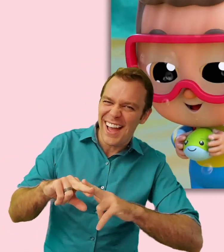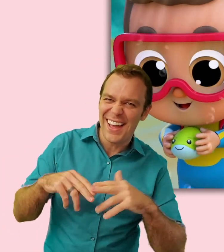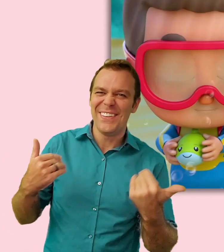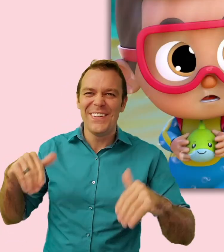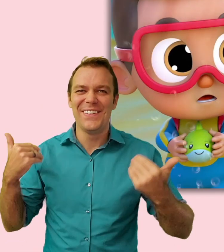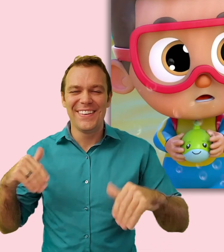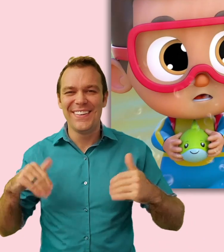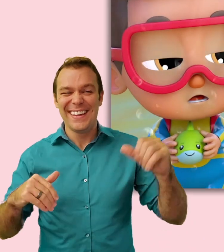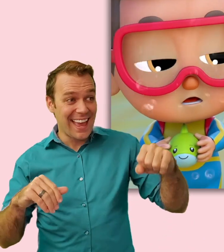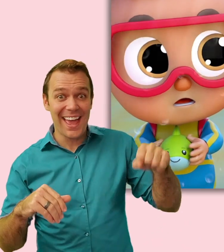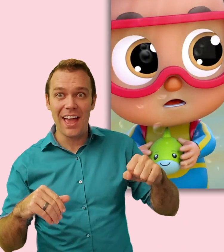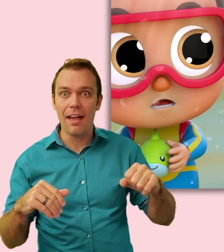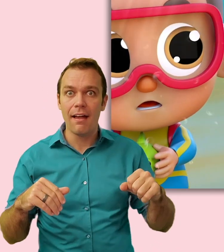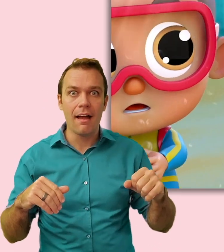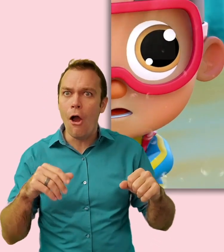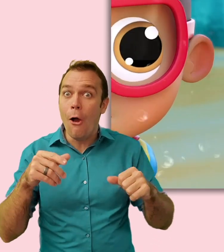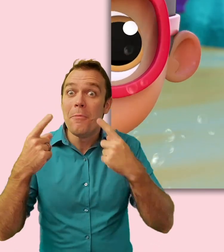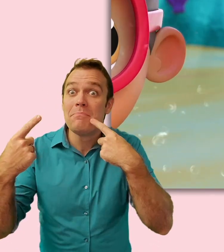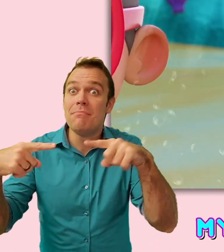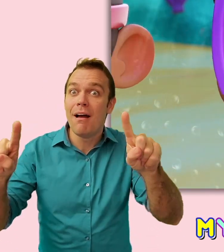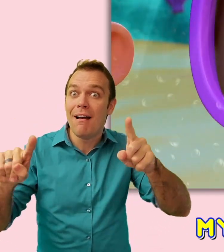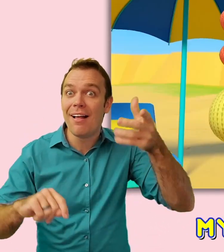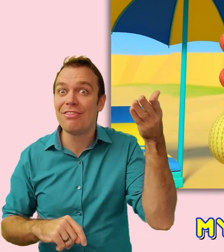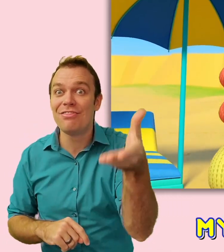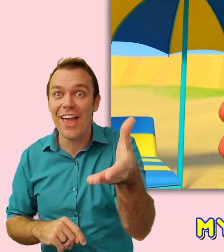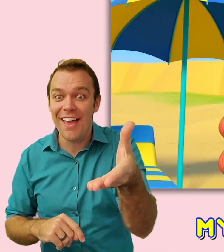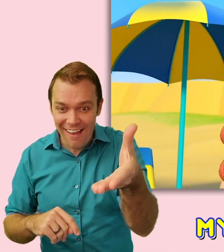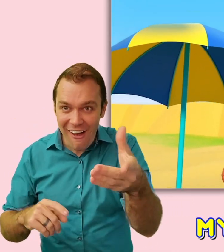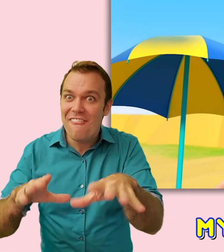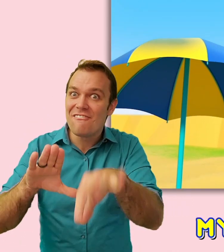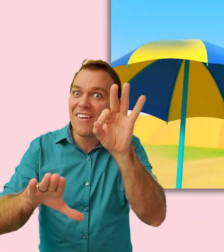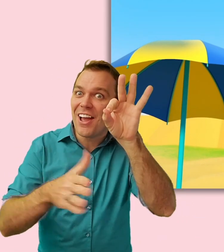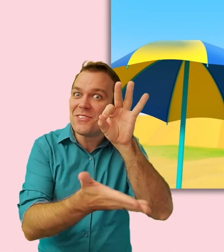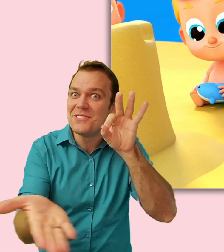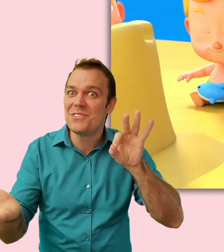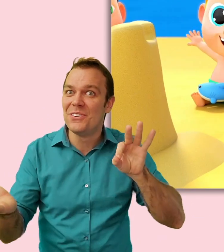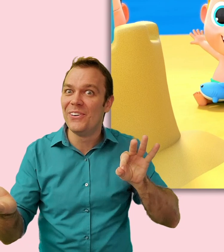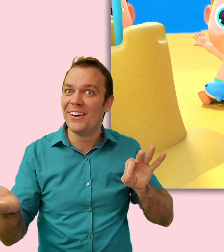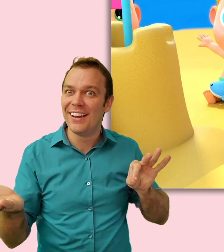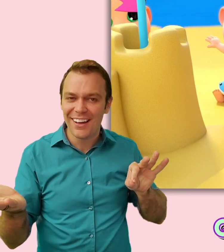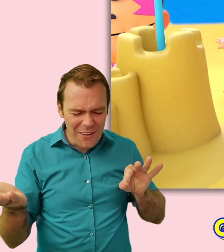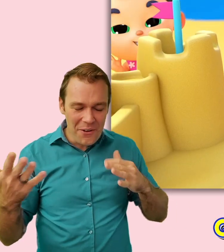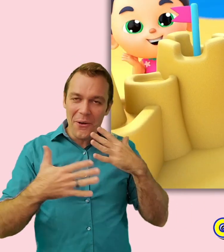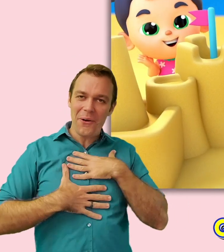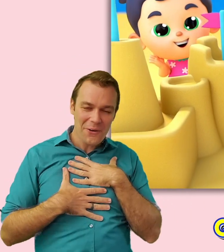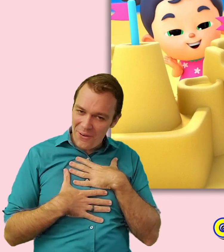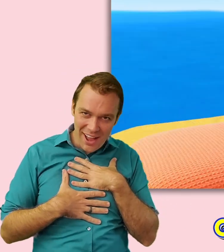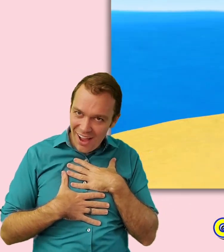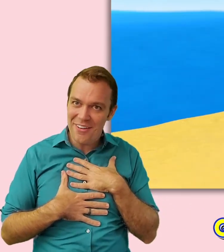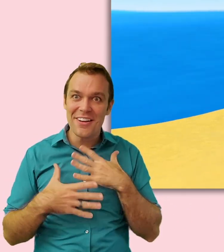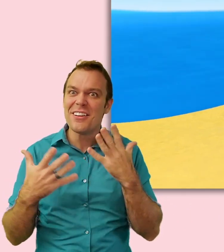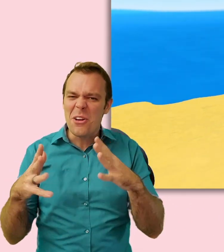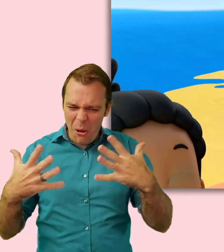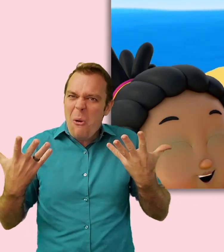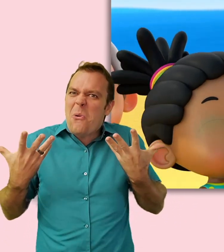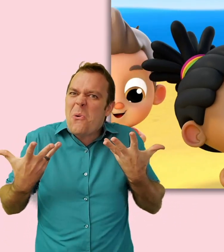That's fun. Yeah. Oh, there you are, my little adventurers. Here we are. Goodness